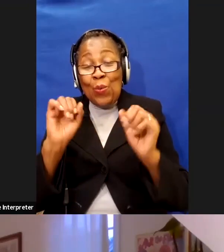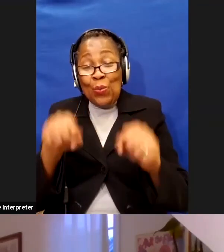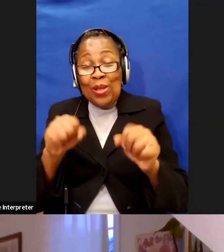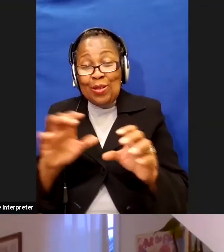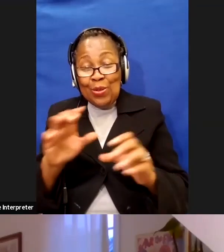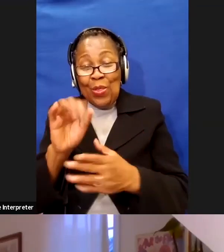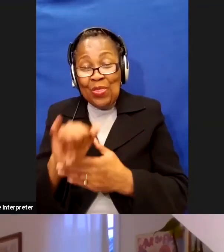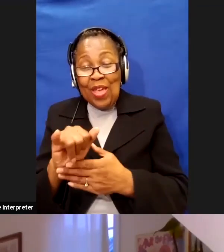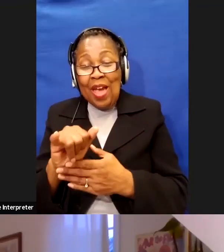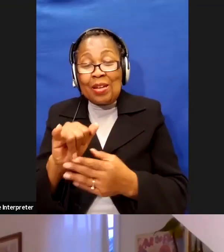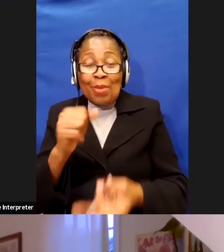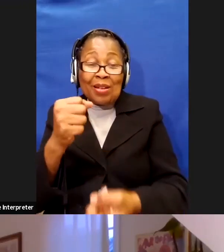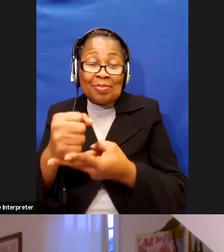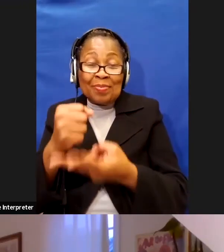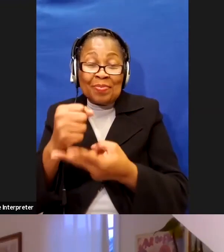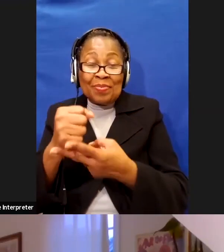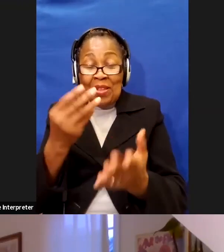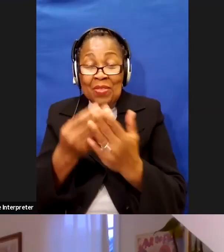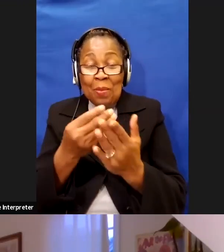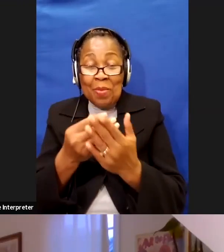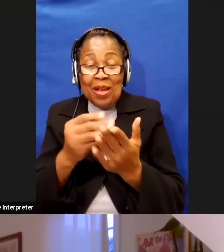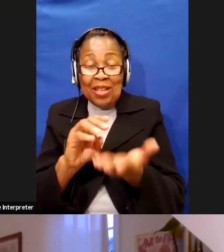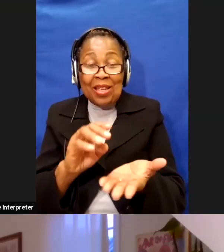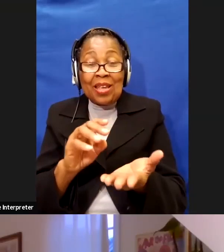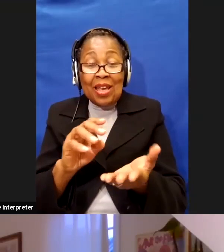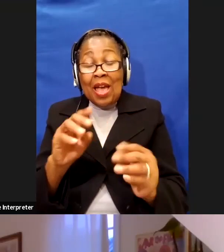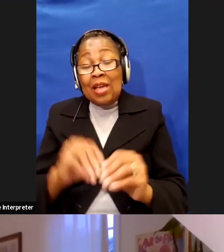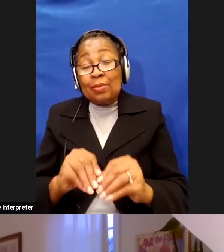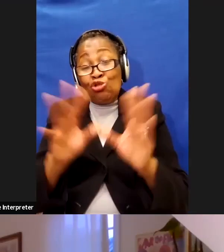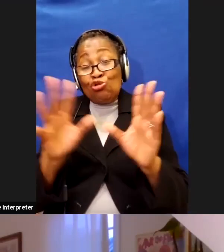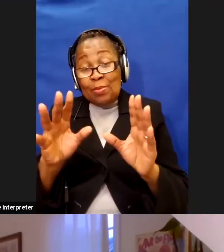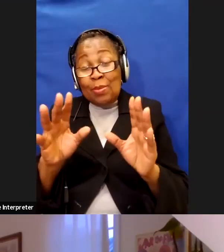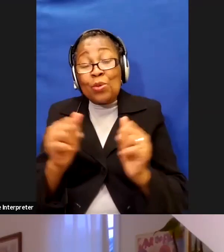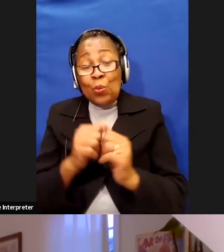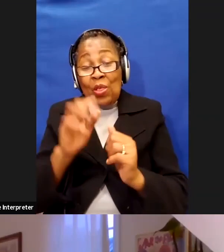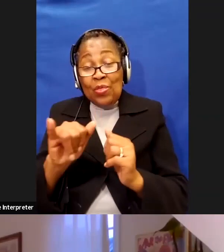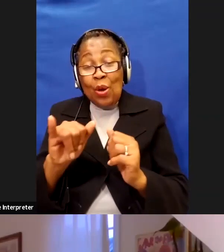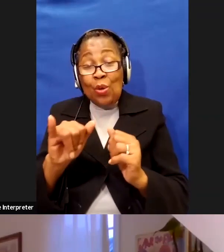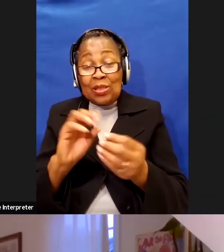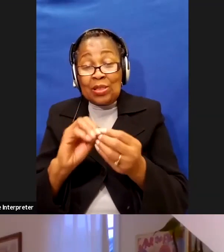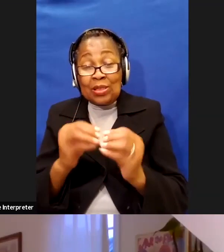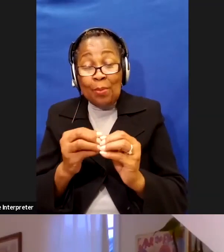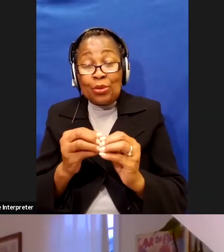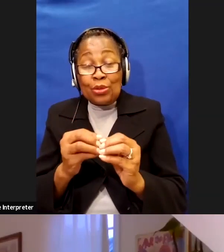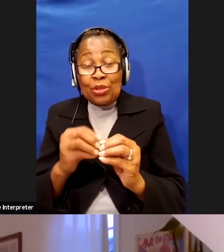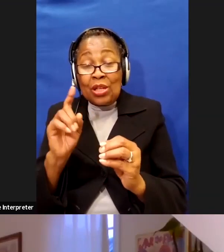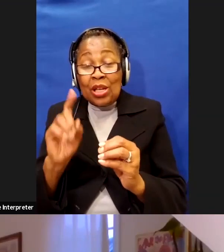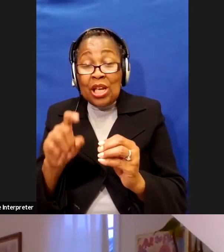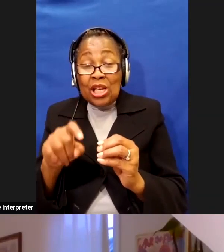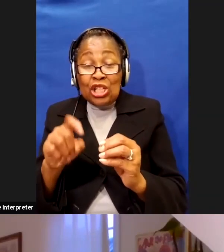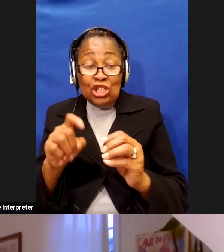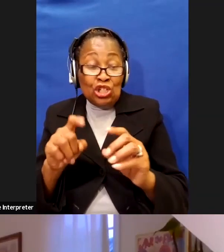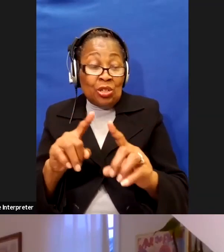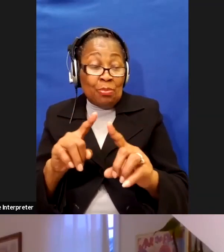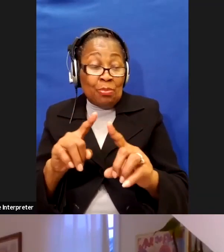putting aside some money. And to be transparent about those numbers, I mean, it should map differently onto the size of your organization.